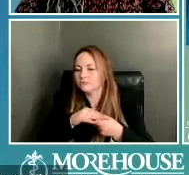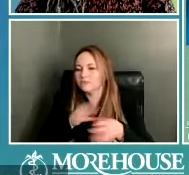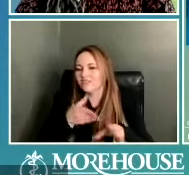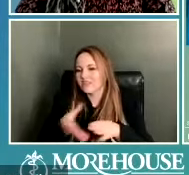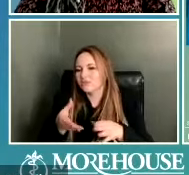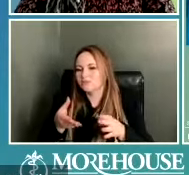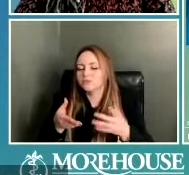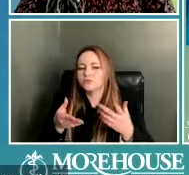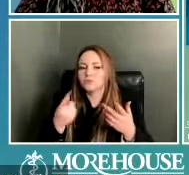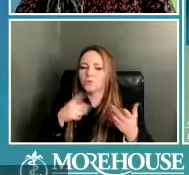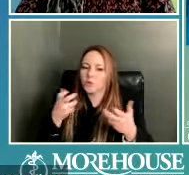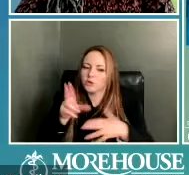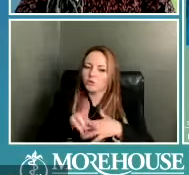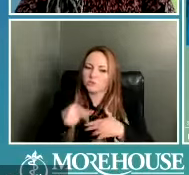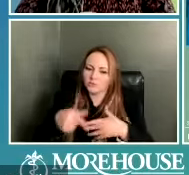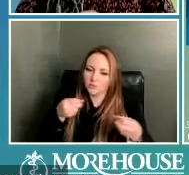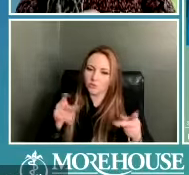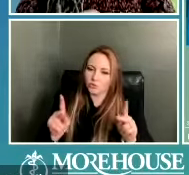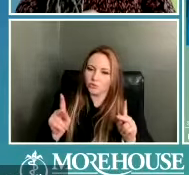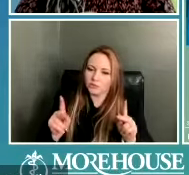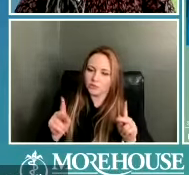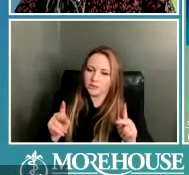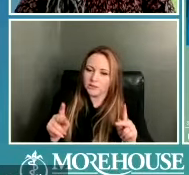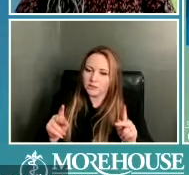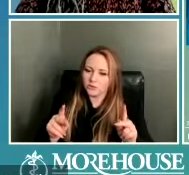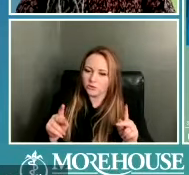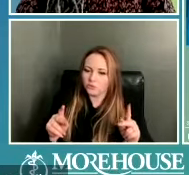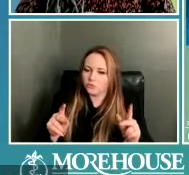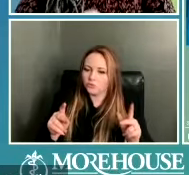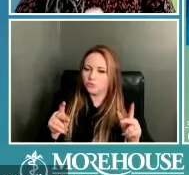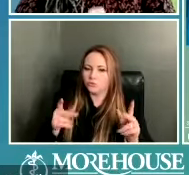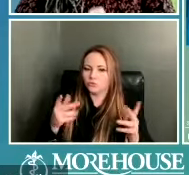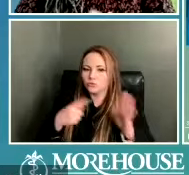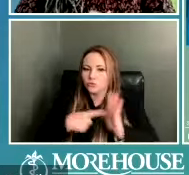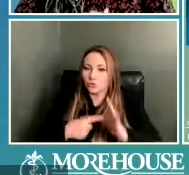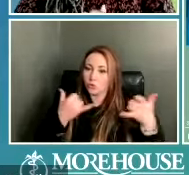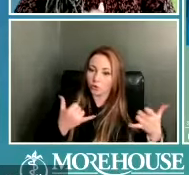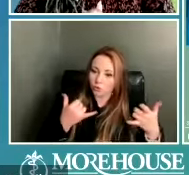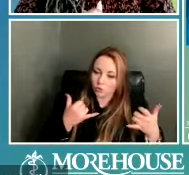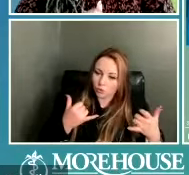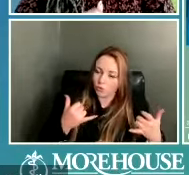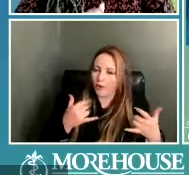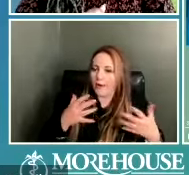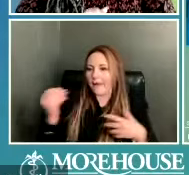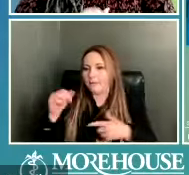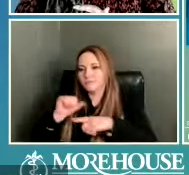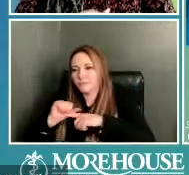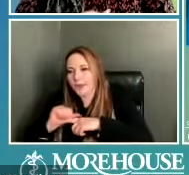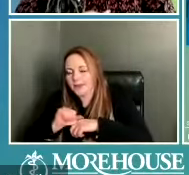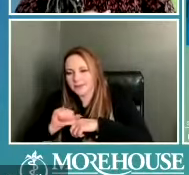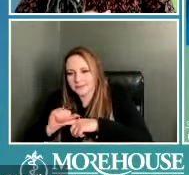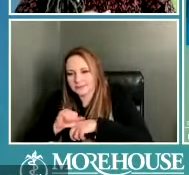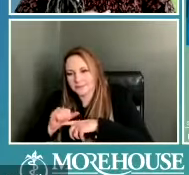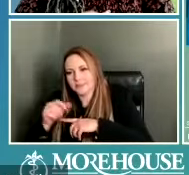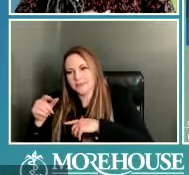to use this opportunity to target resident physicians and currently practicing physicians